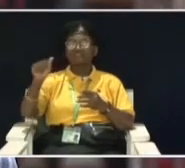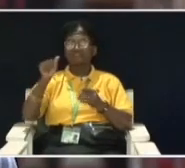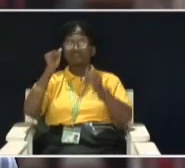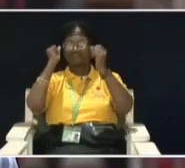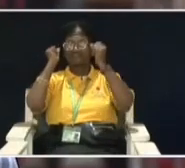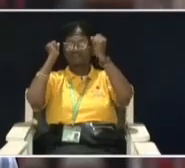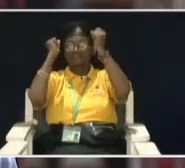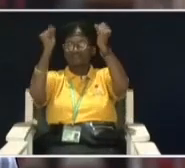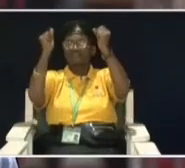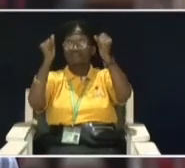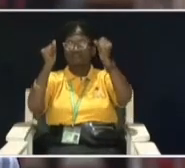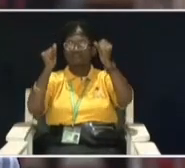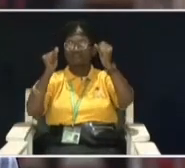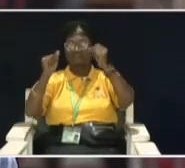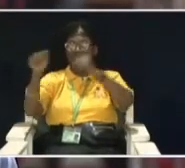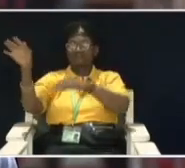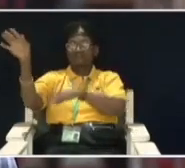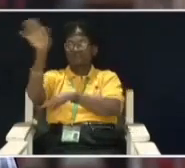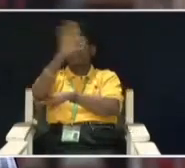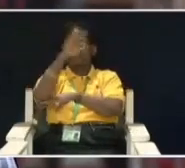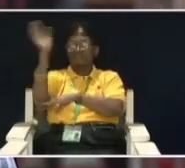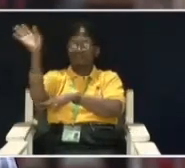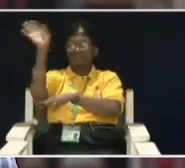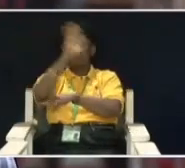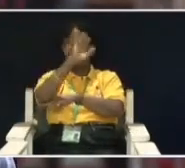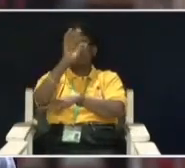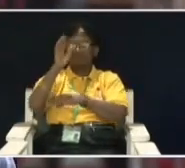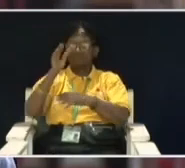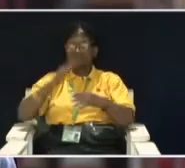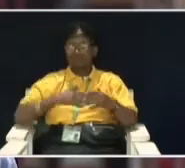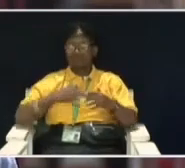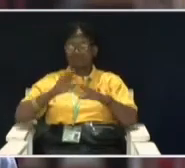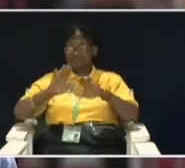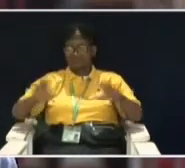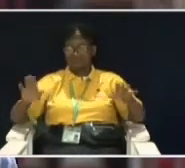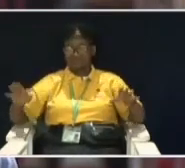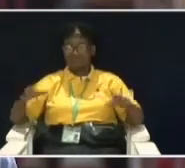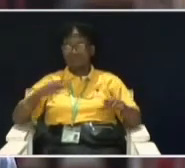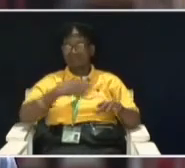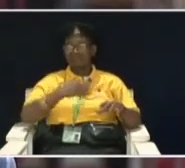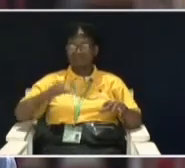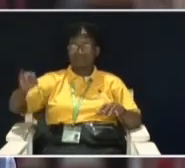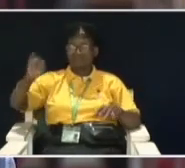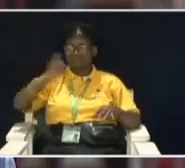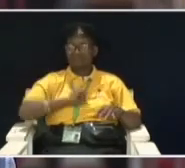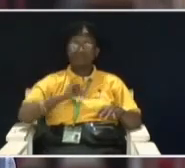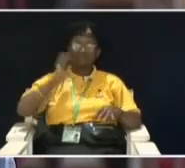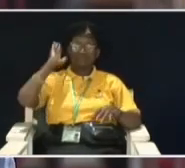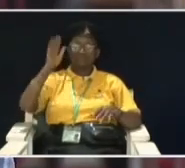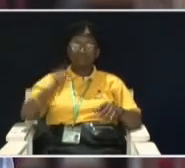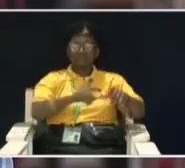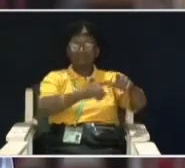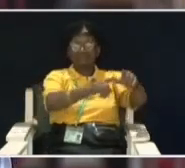My children and I will run into that name.